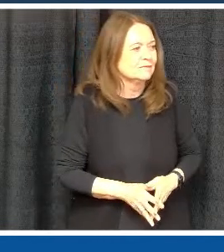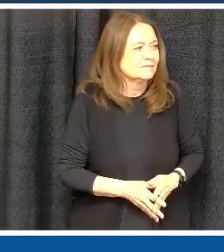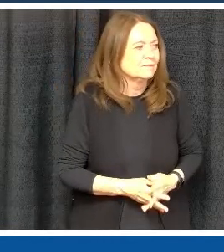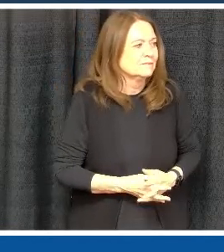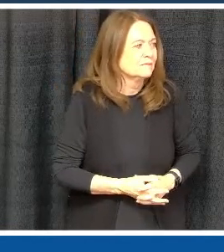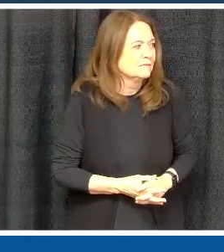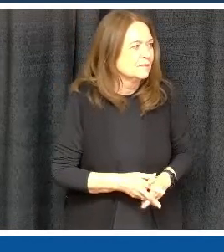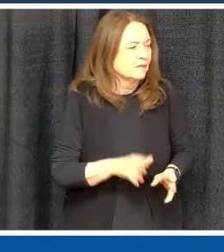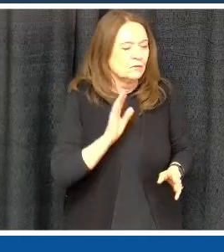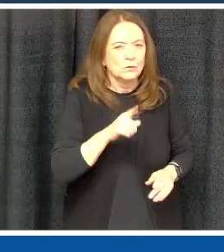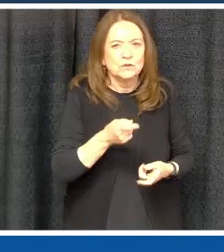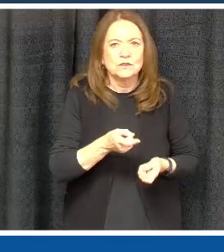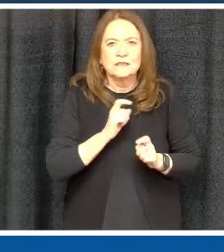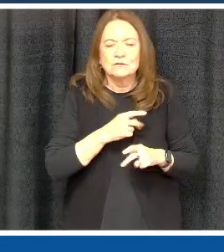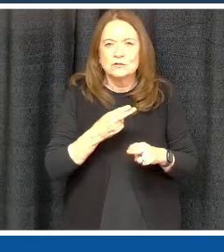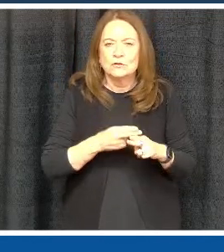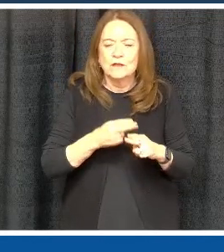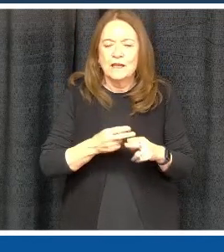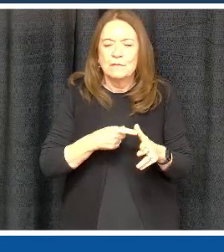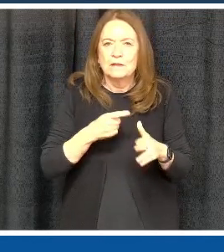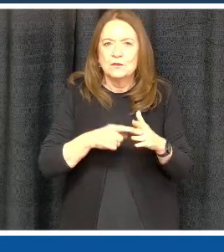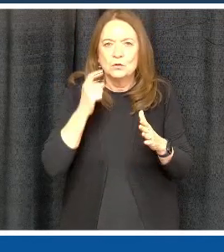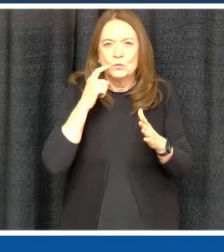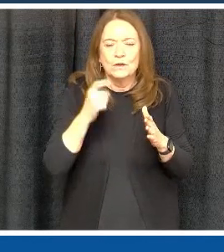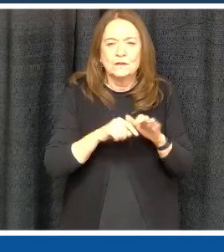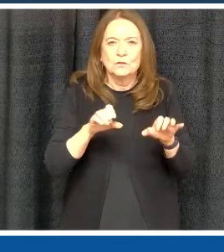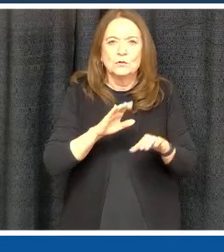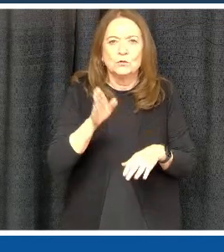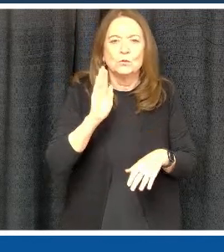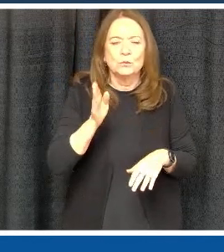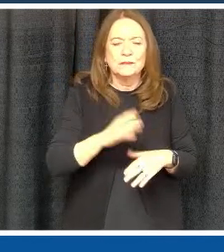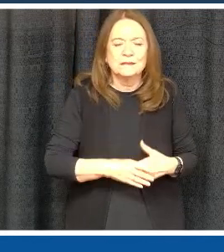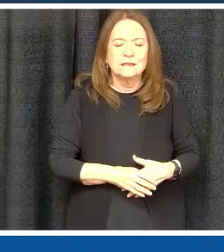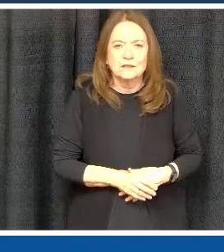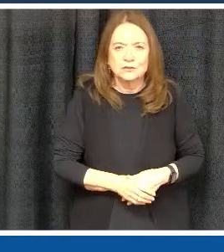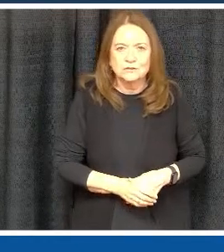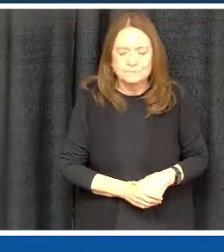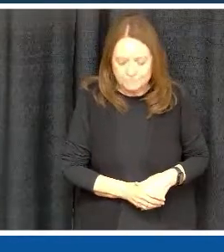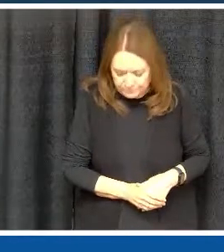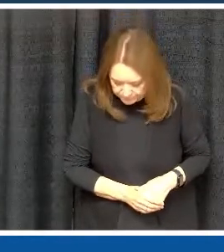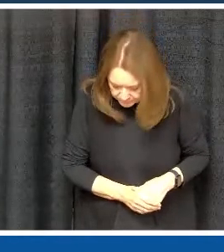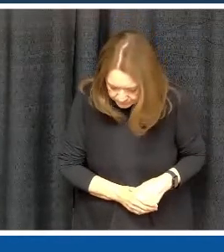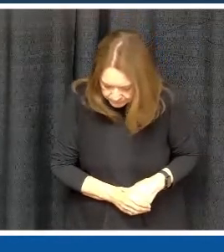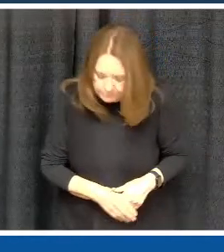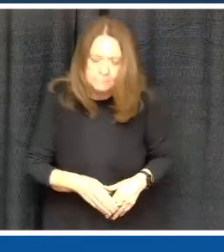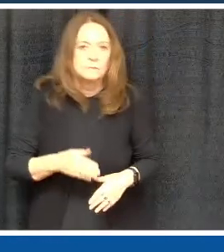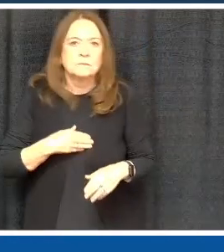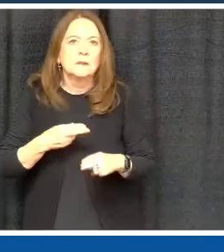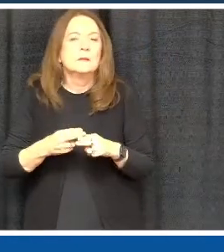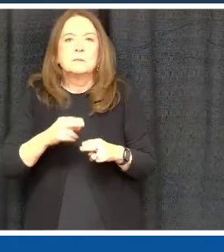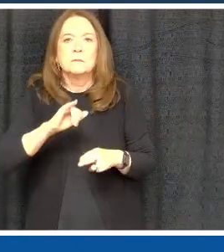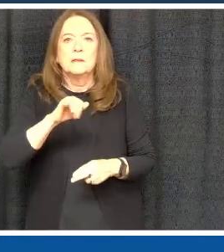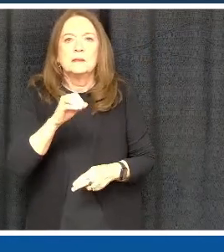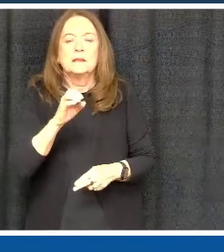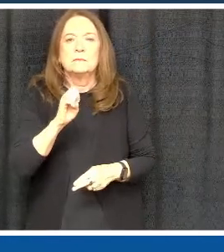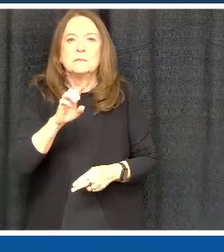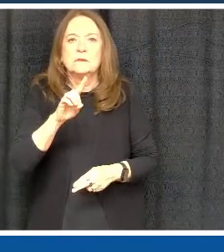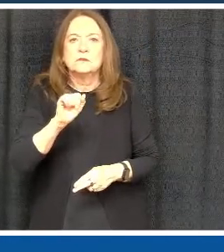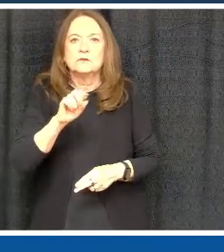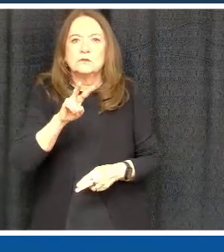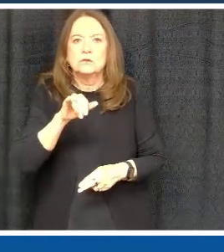You would just give us your name and then you're recognized to do your presentation. My name is Joe Davis. I'm